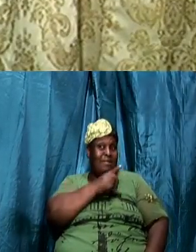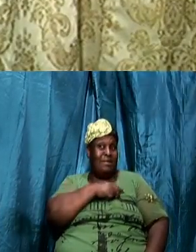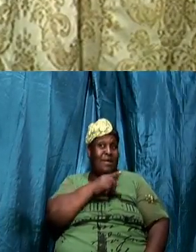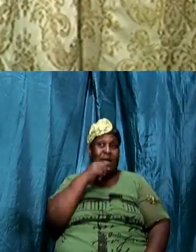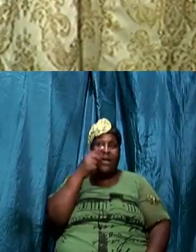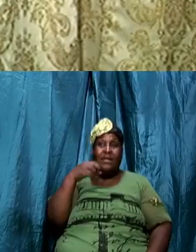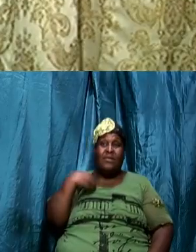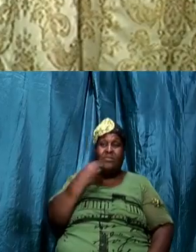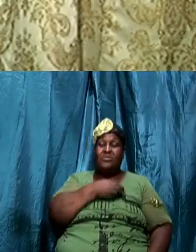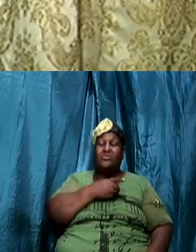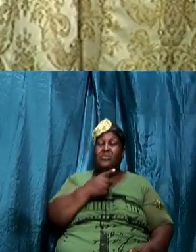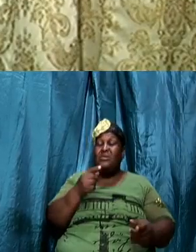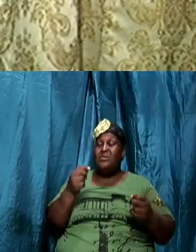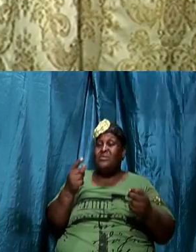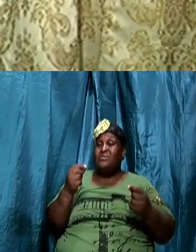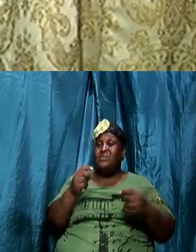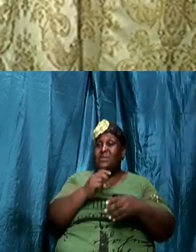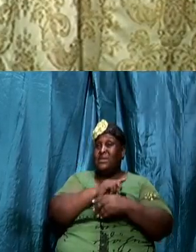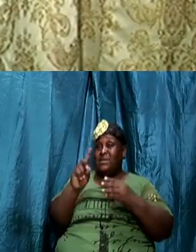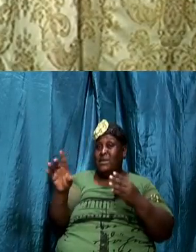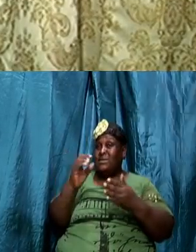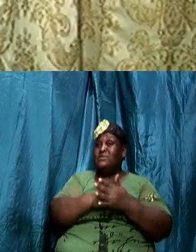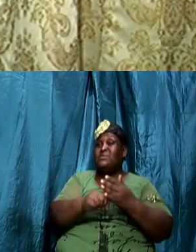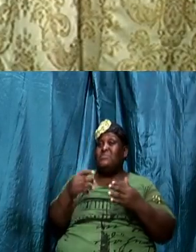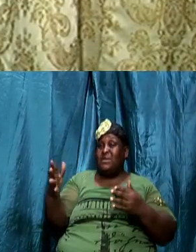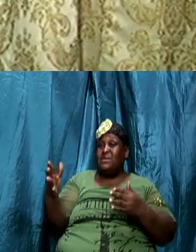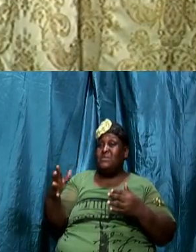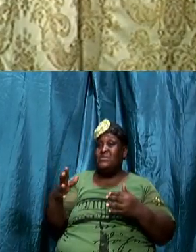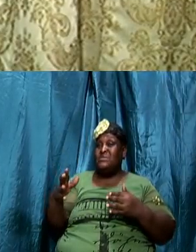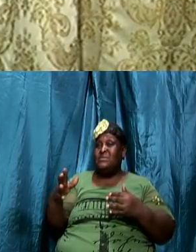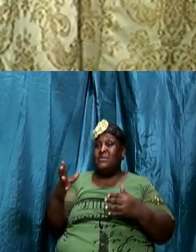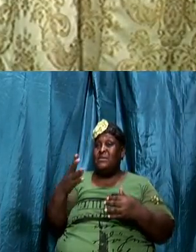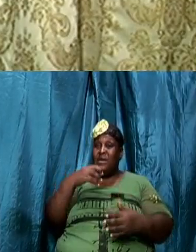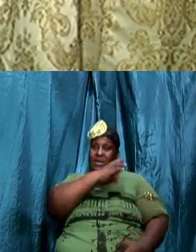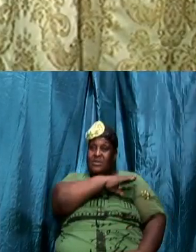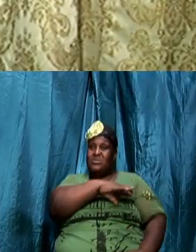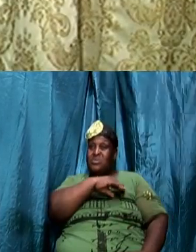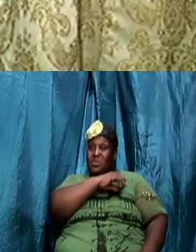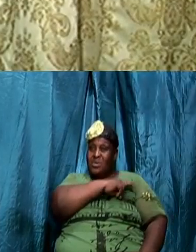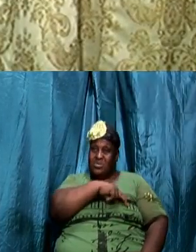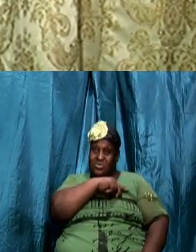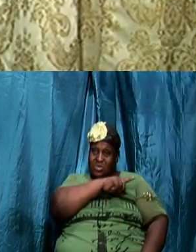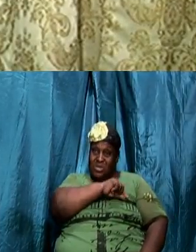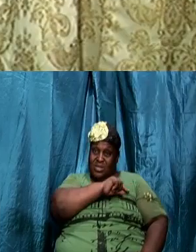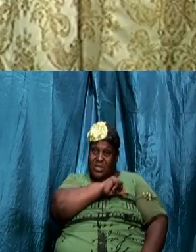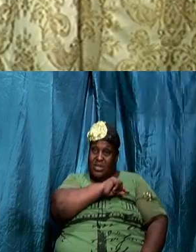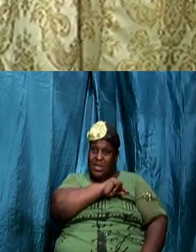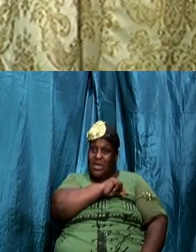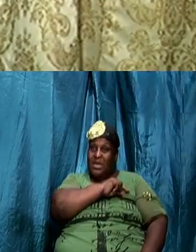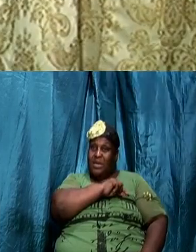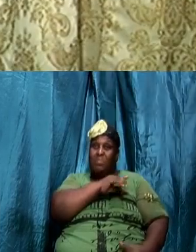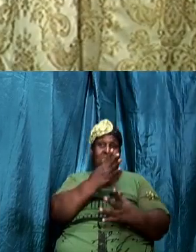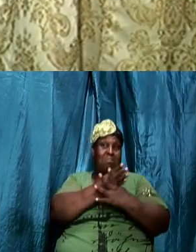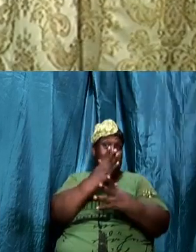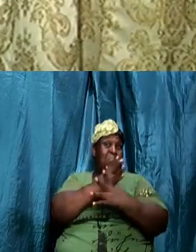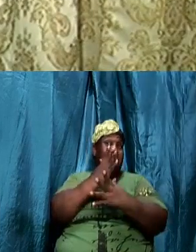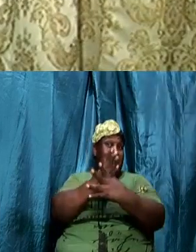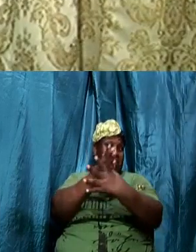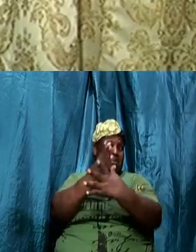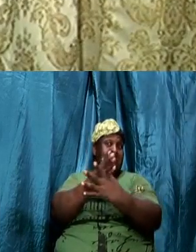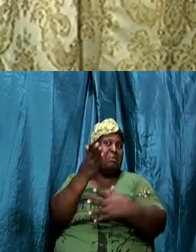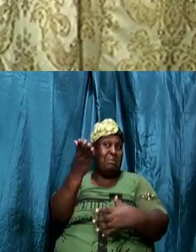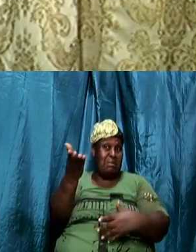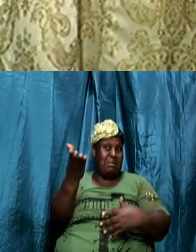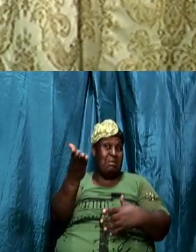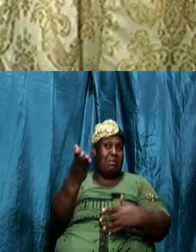did some stuff. And his conscience, after a while, didn't bother him. Because